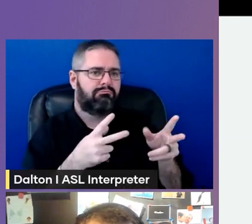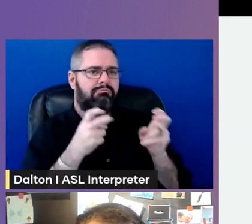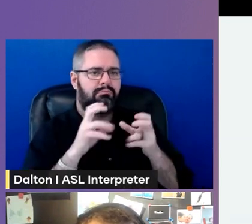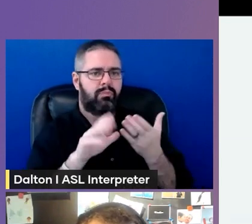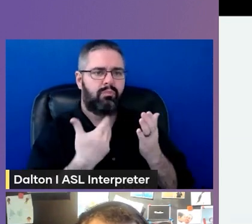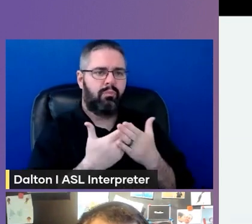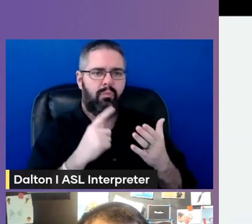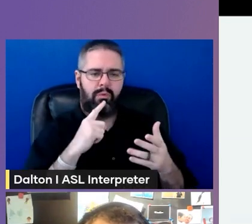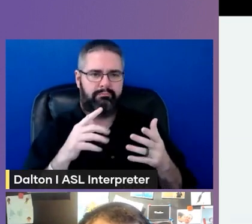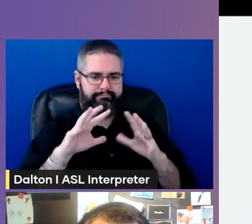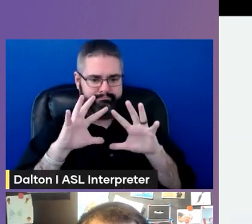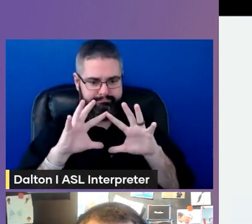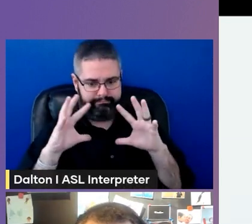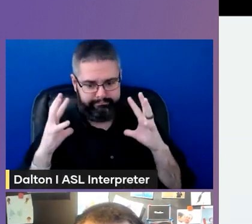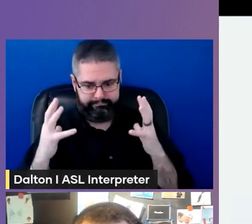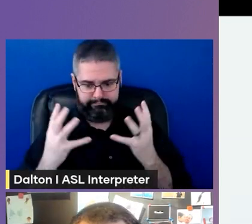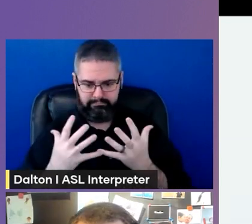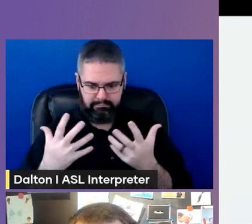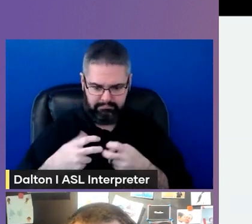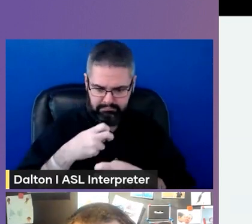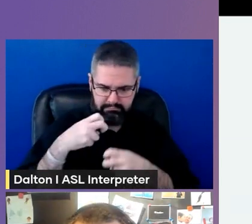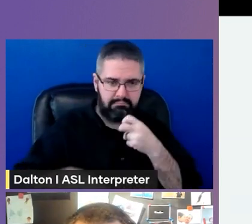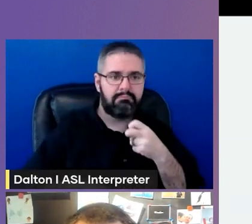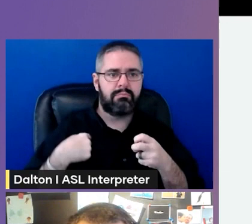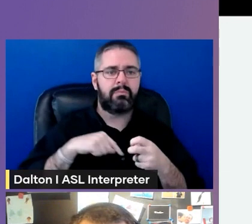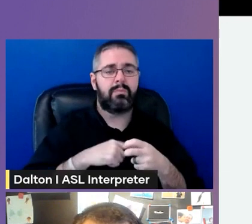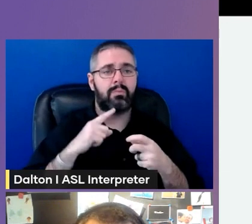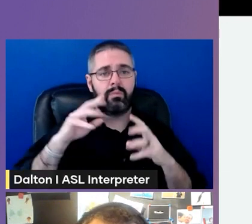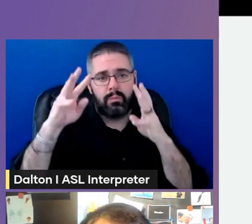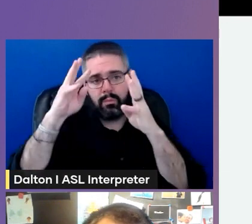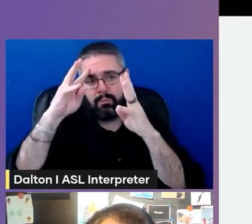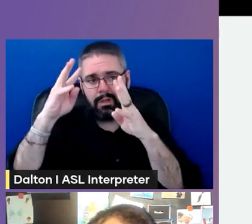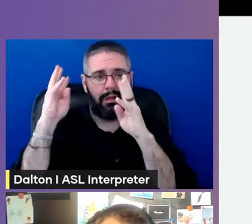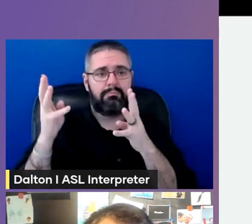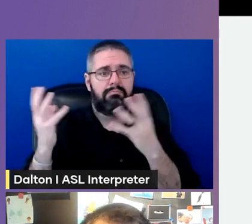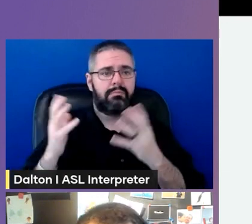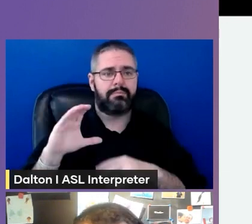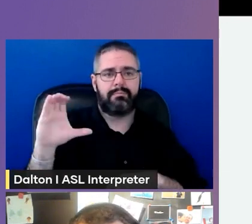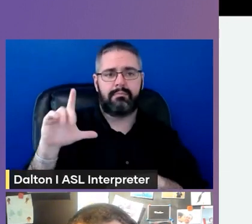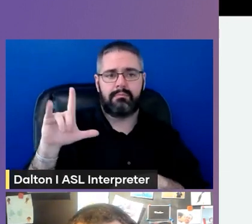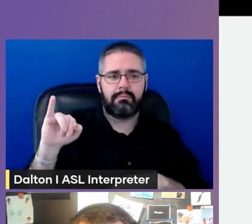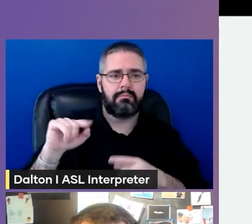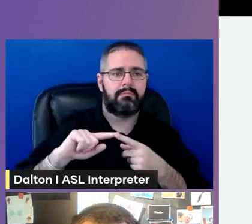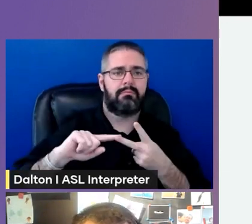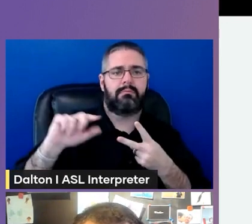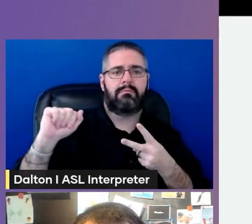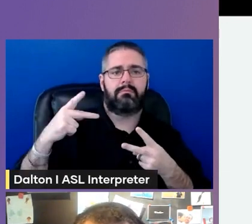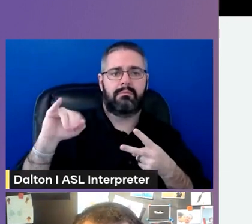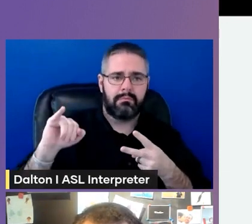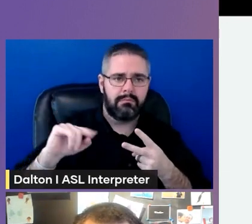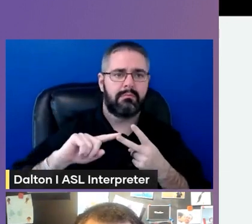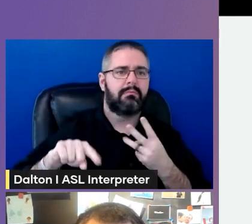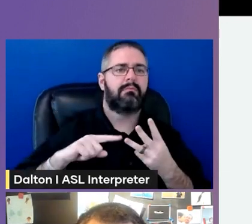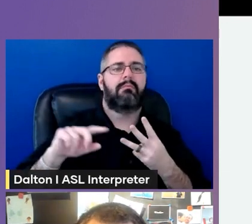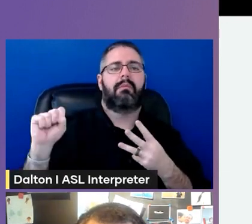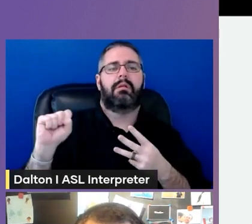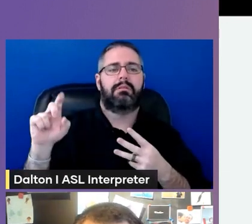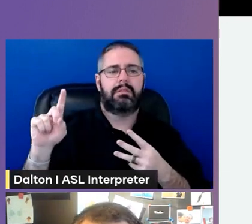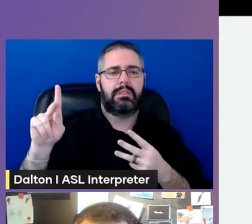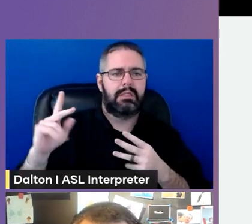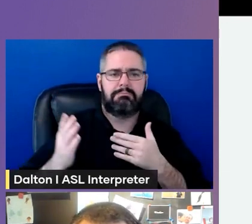going global. So we came out with a CLI, an API, even an SDK. So whatever you want to